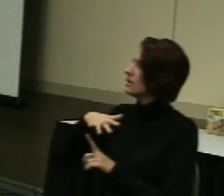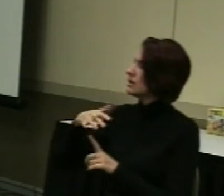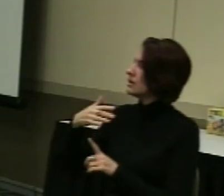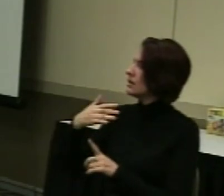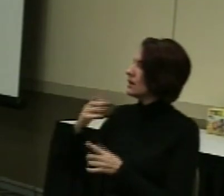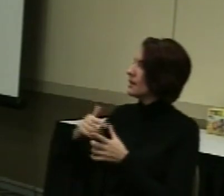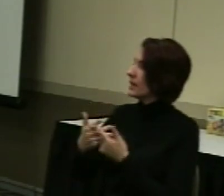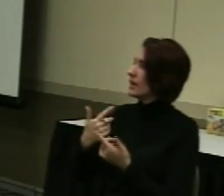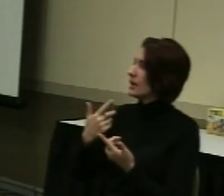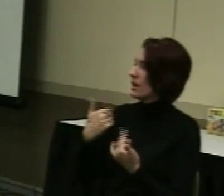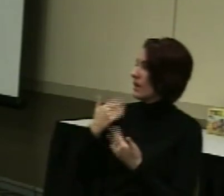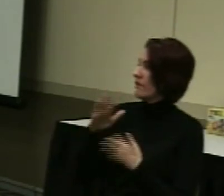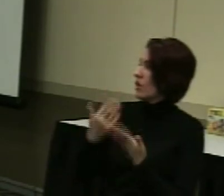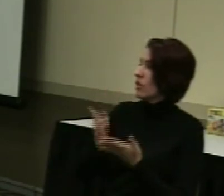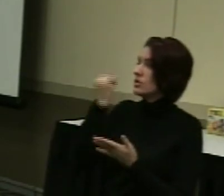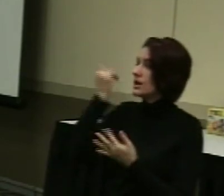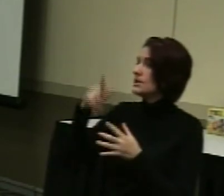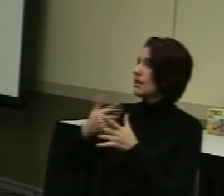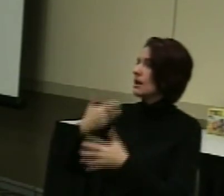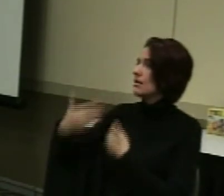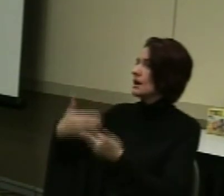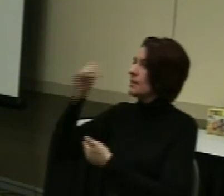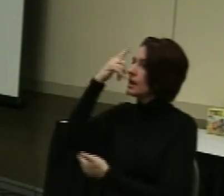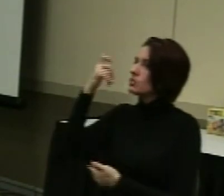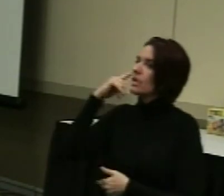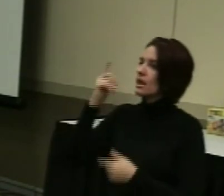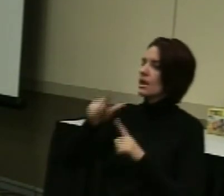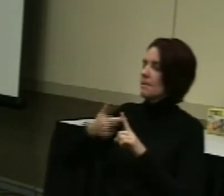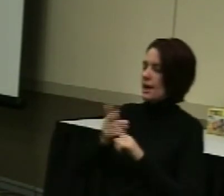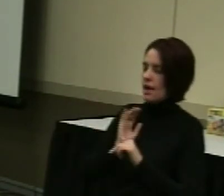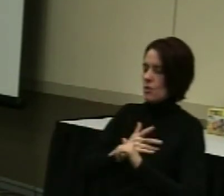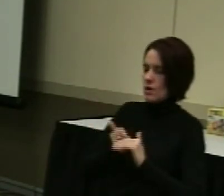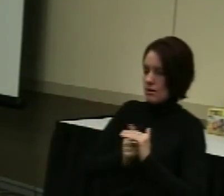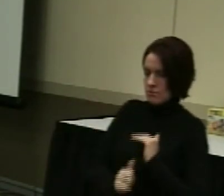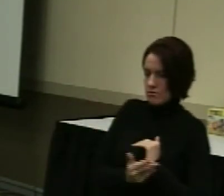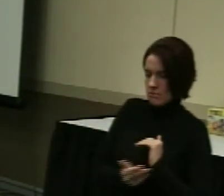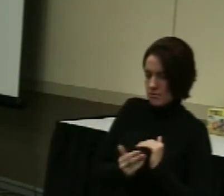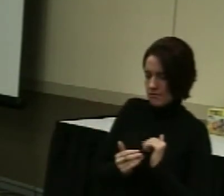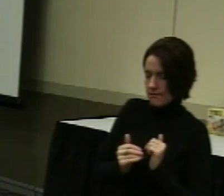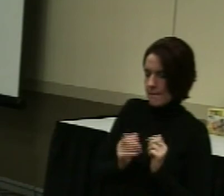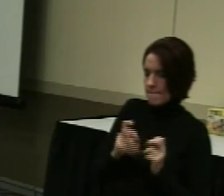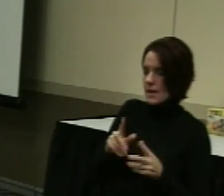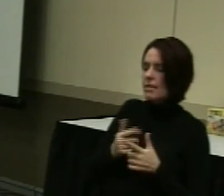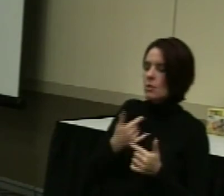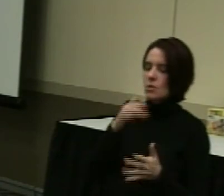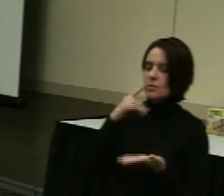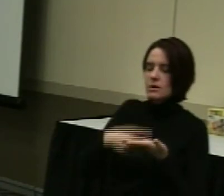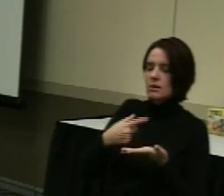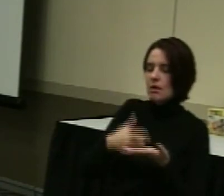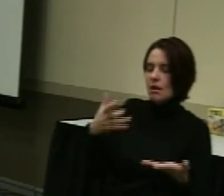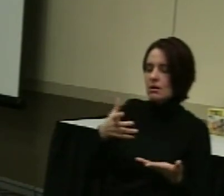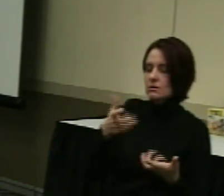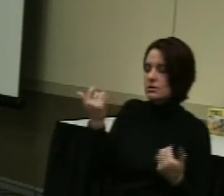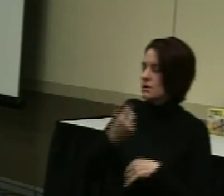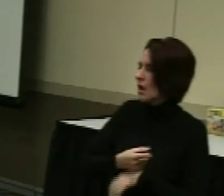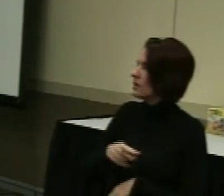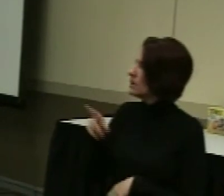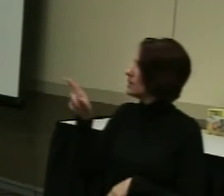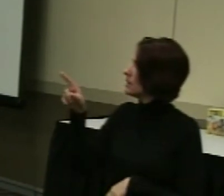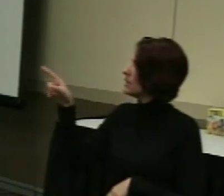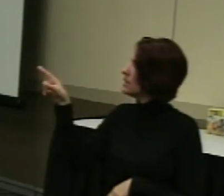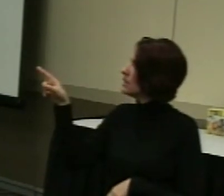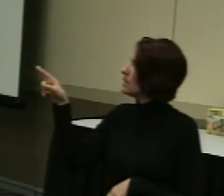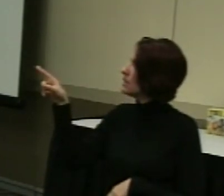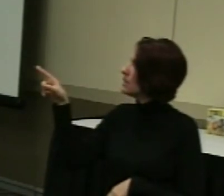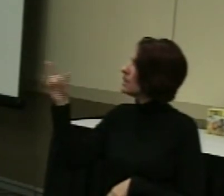proceed, because we're thinking underpinnings and our thinking, because that's what we'll be exploring a lot of today. Yep. I want to know more about her hearing